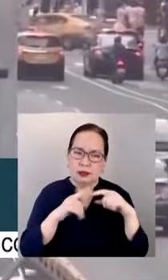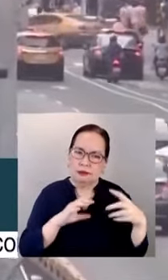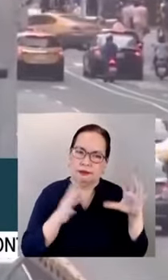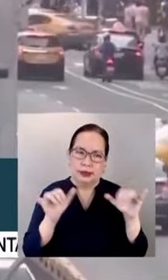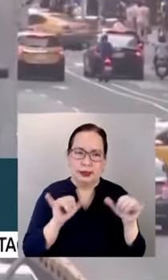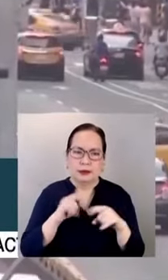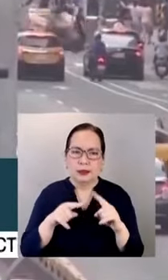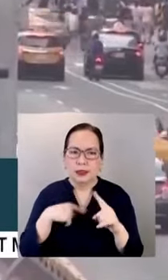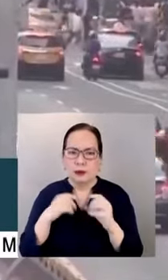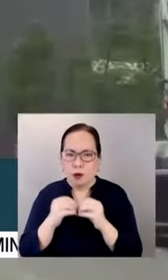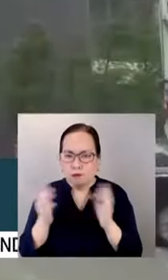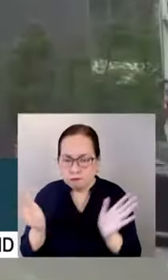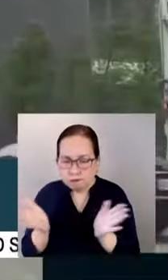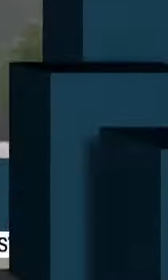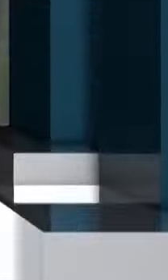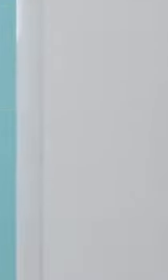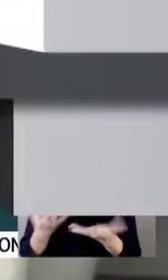and investment.